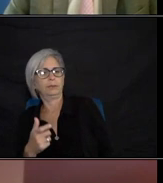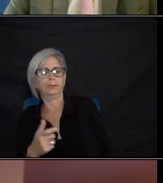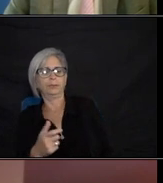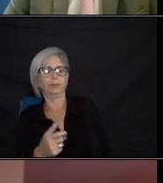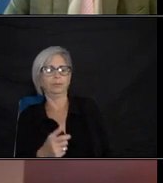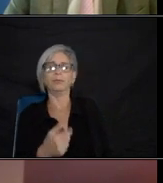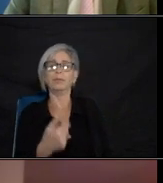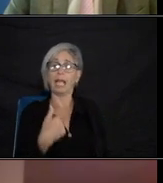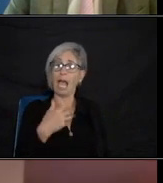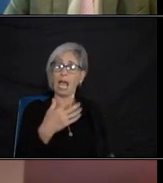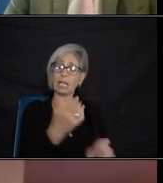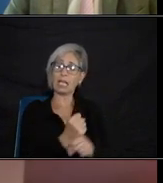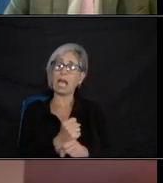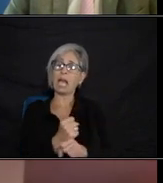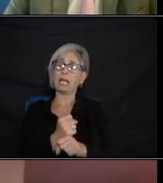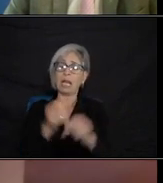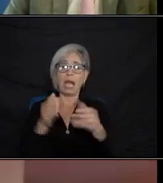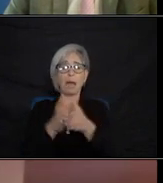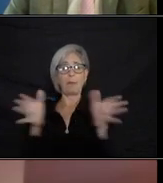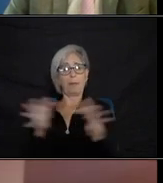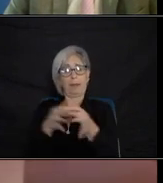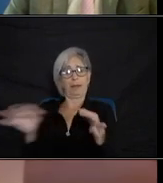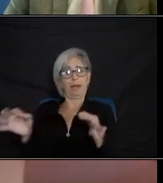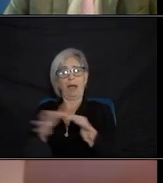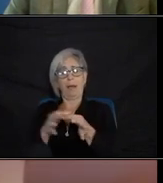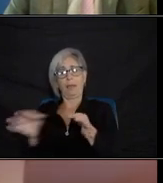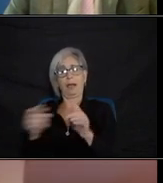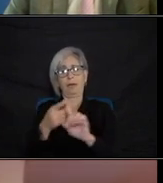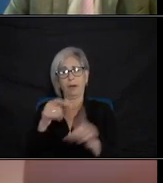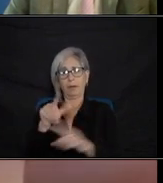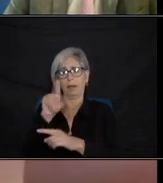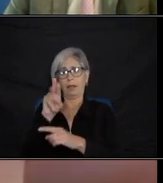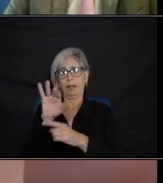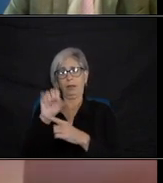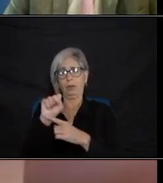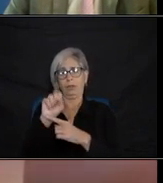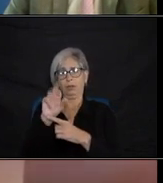I did receive a public comment from Luis Rodriguez